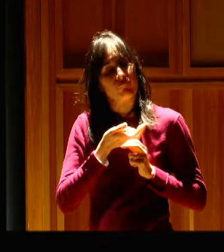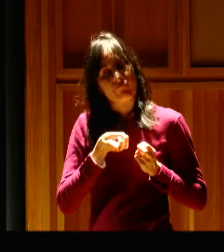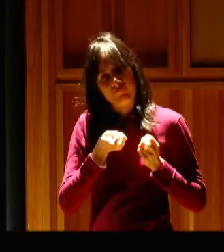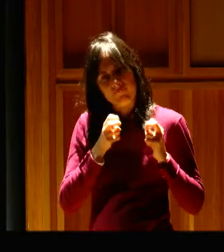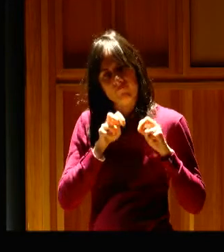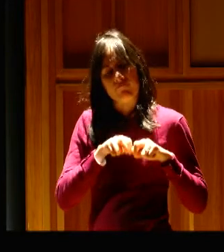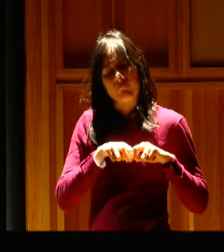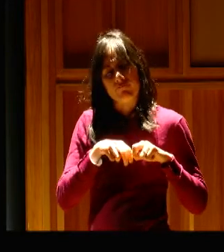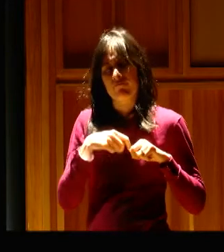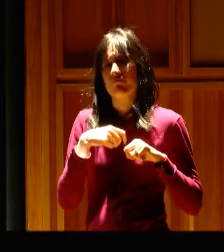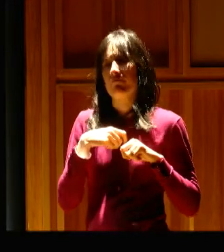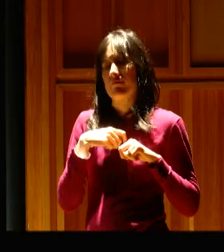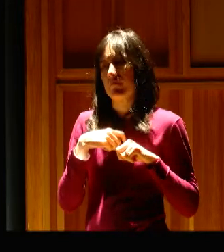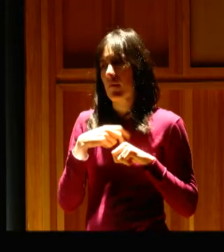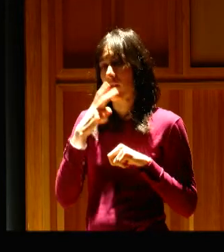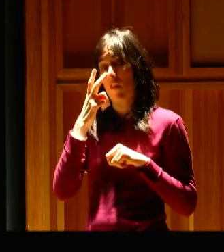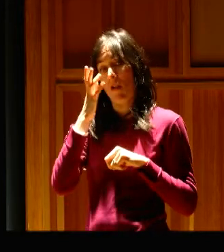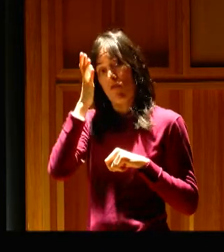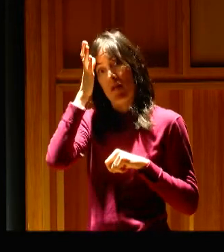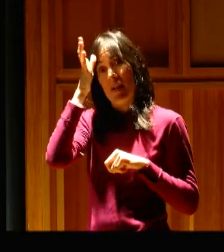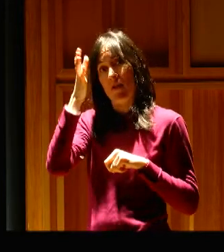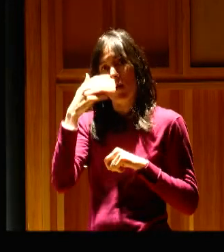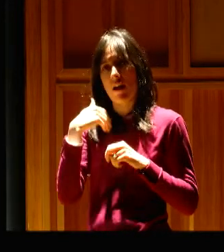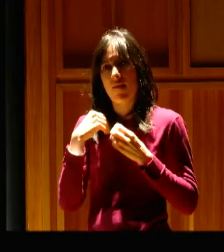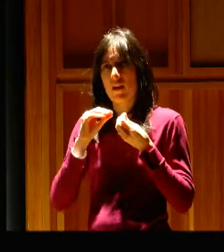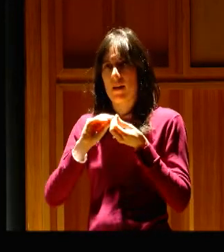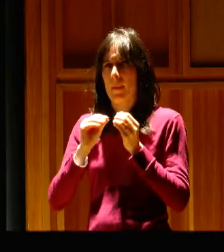there were numbers on my grandfather's forearm.